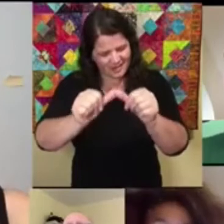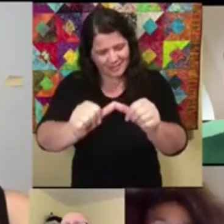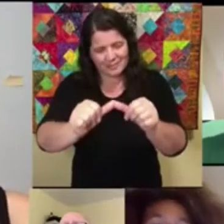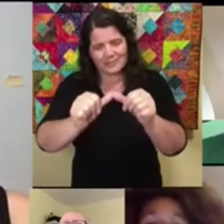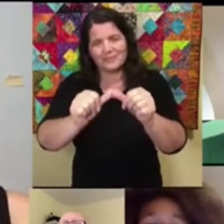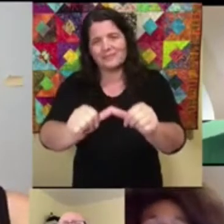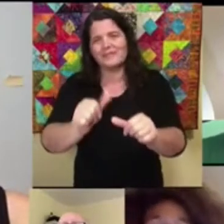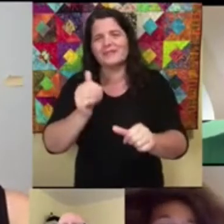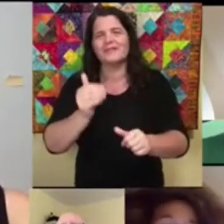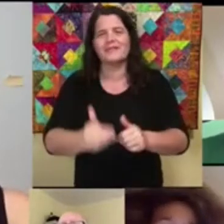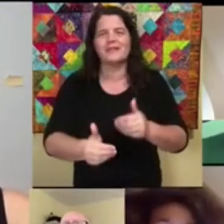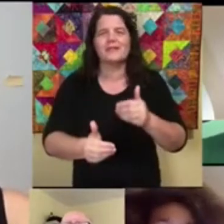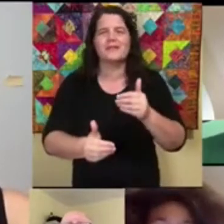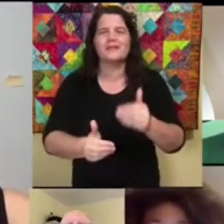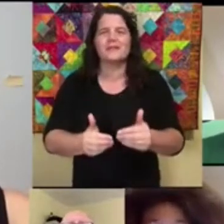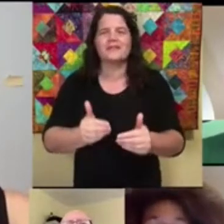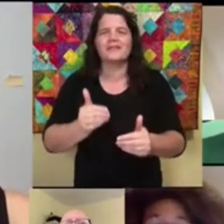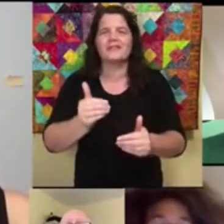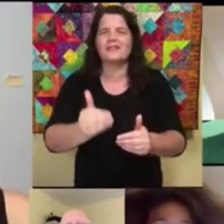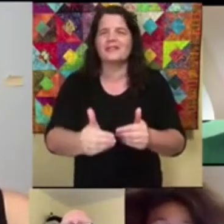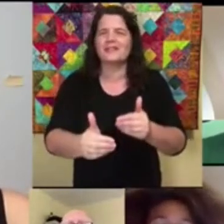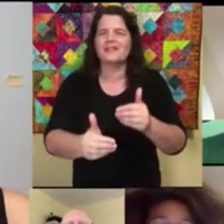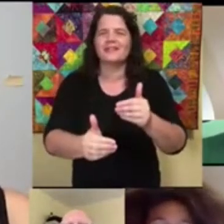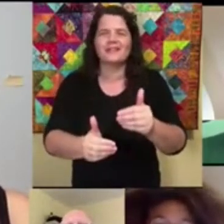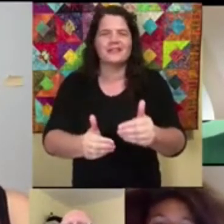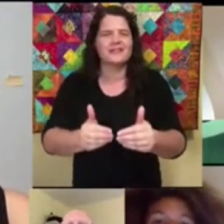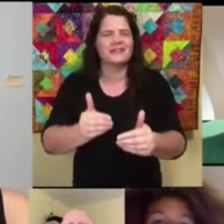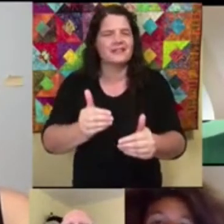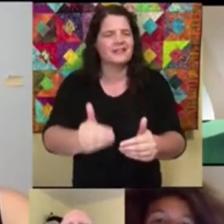forward. Keep on moving